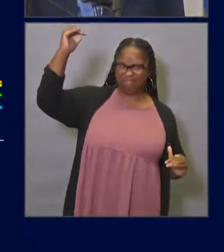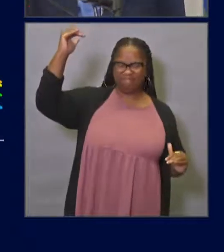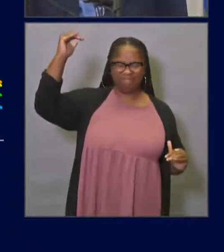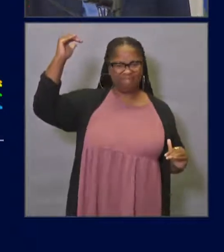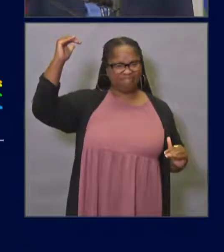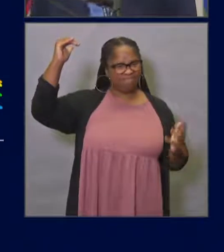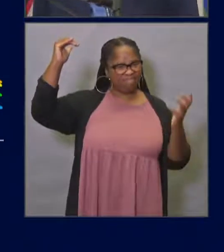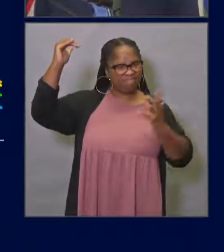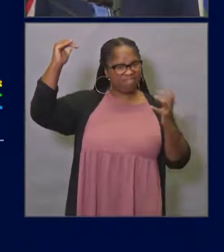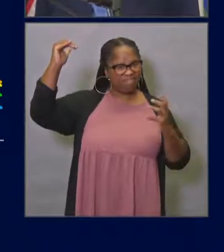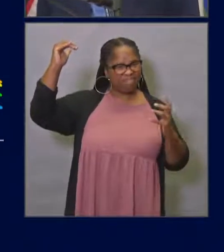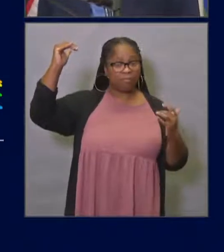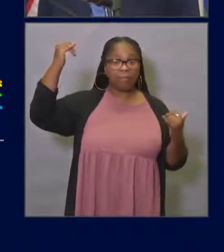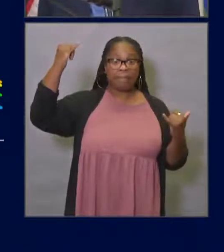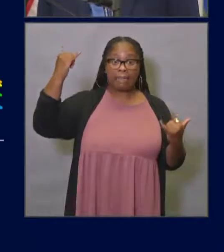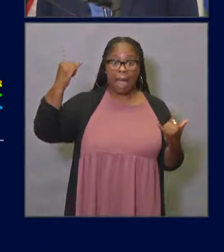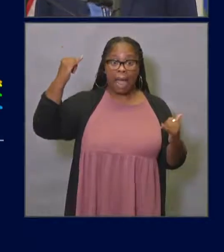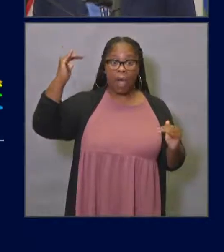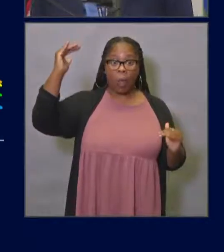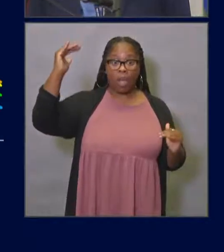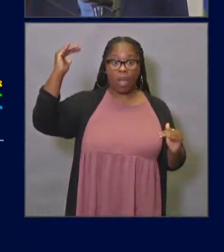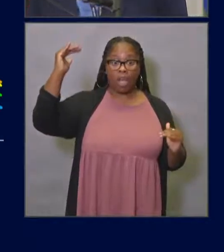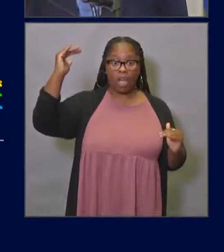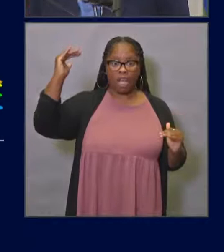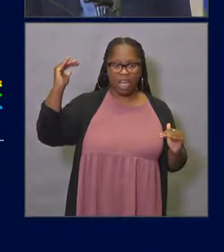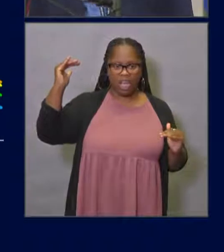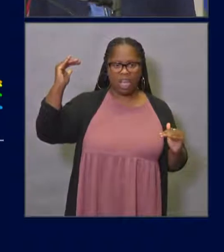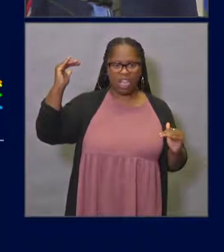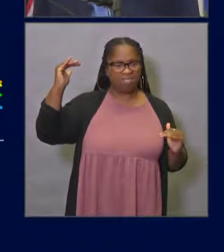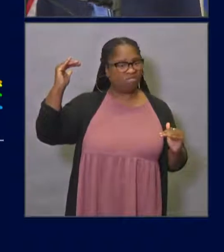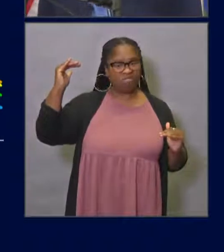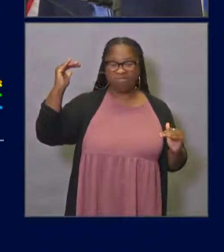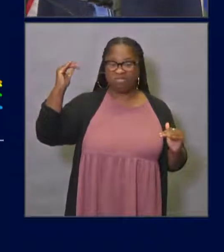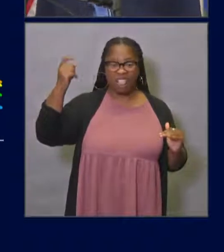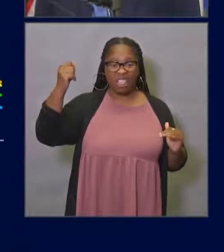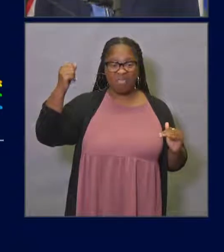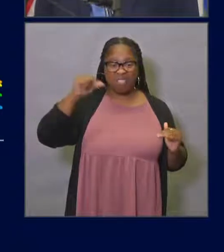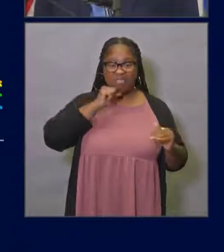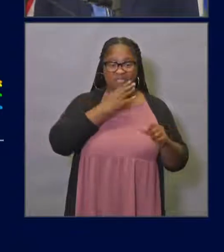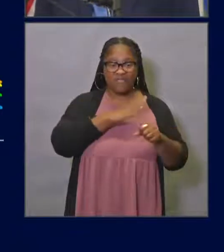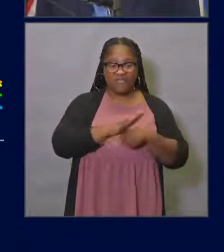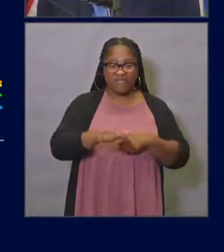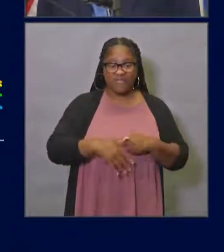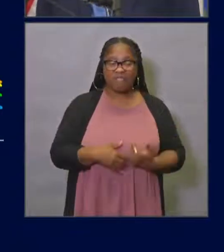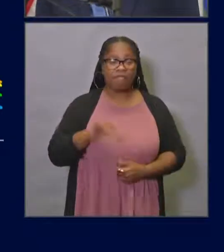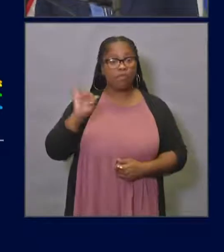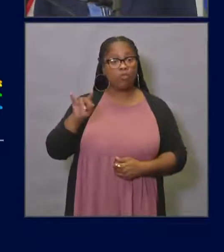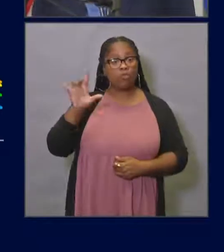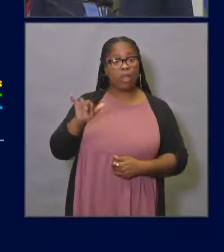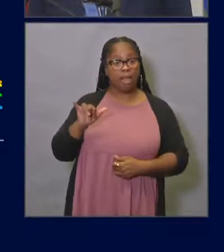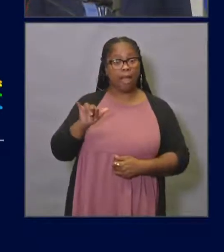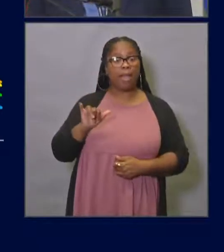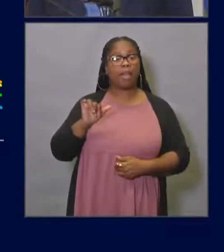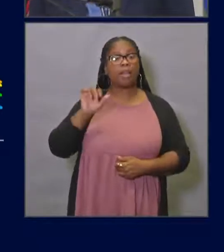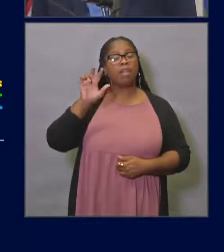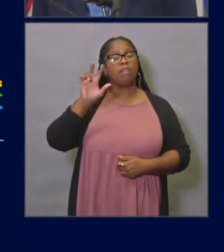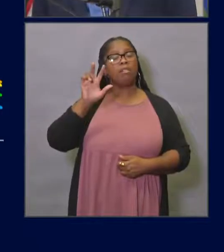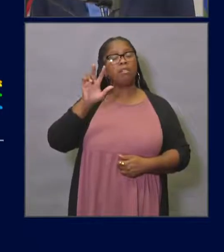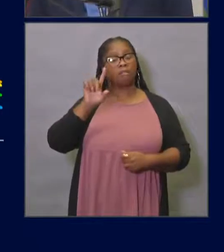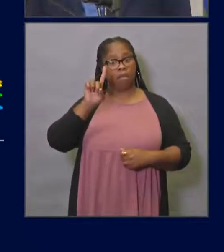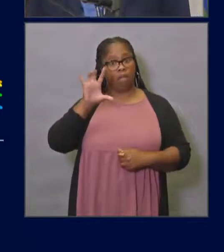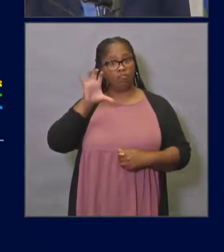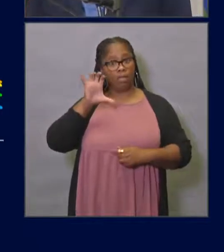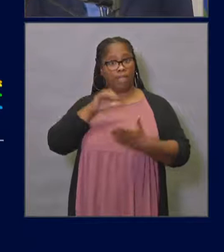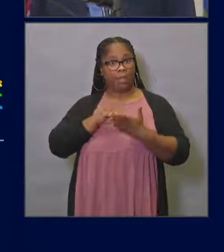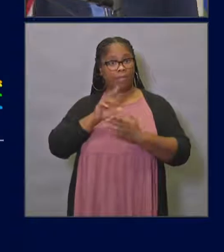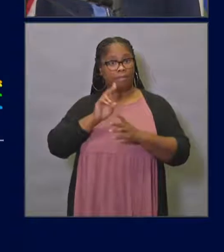most resources have narrowed only slightly. During the July peak, there were about 350 cases per 100,000